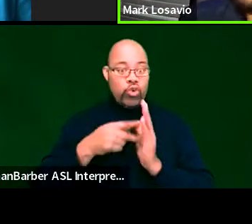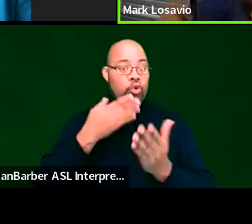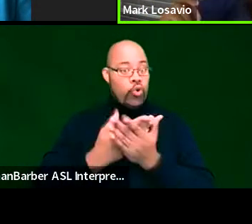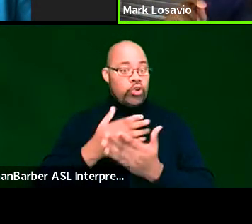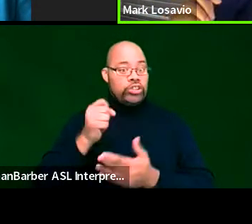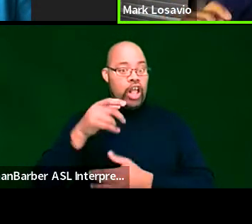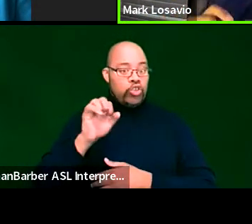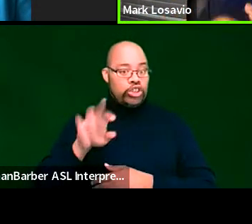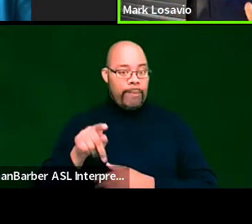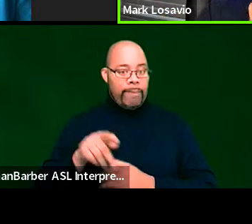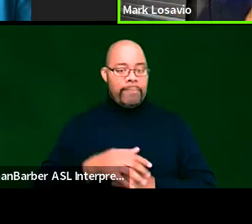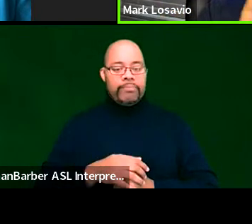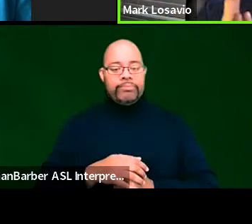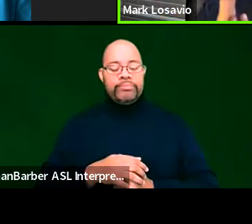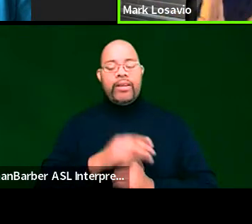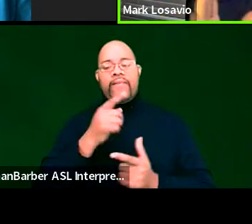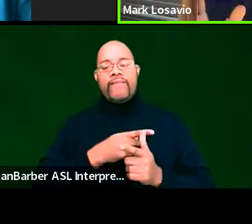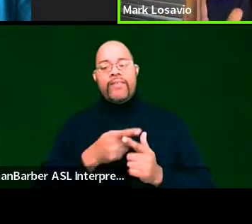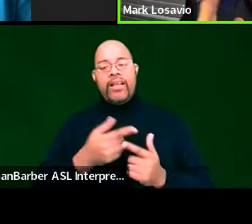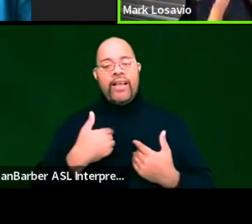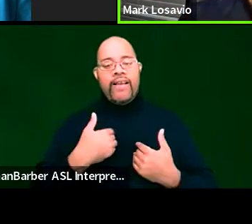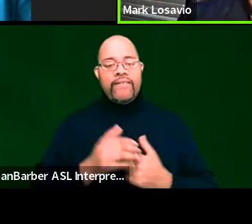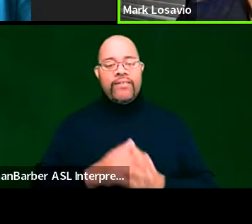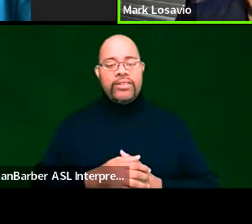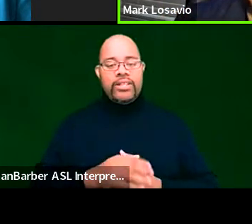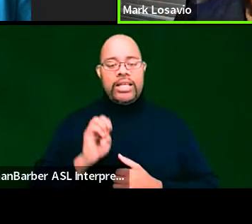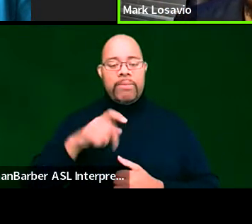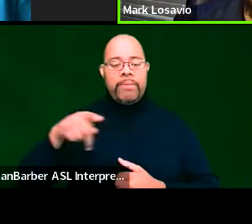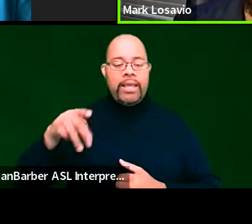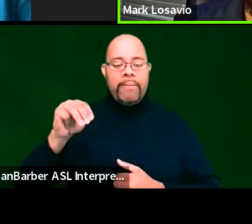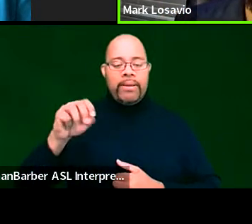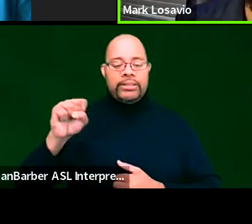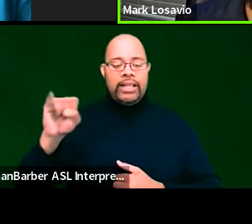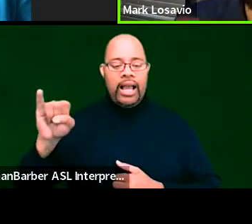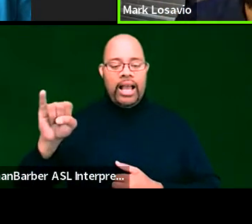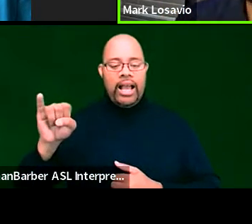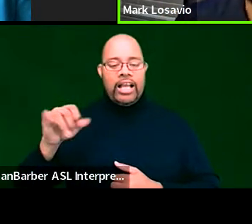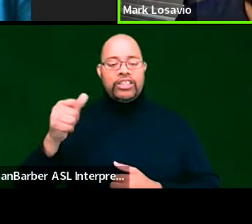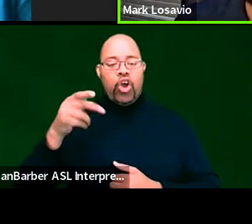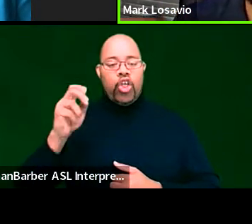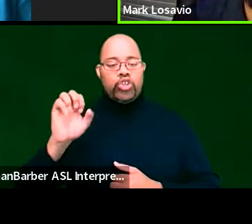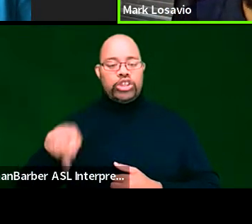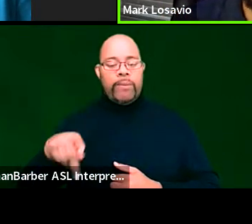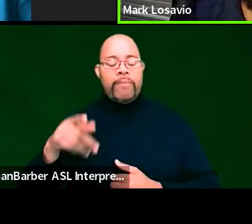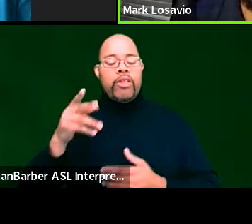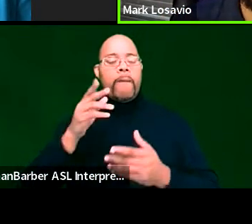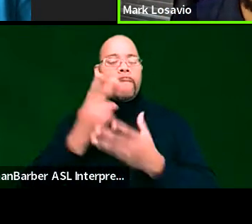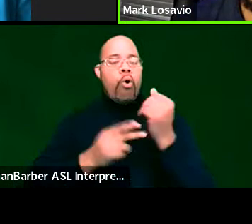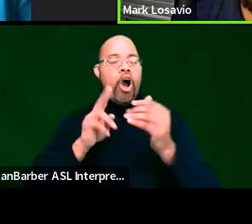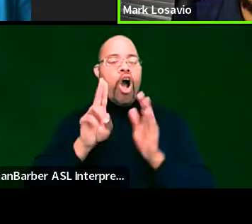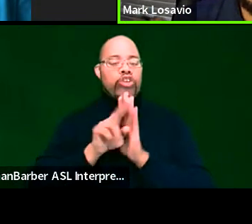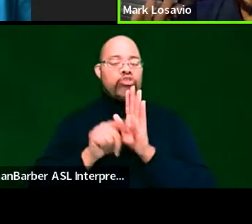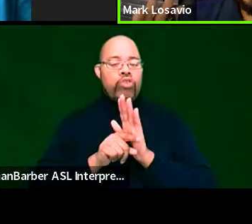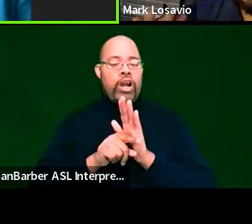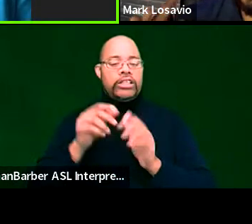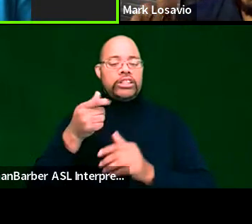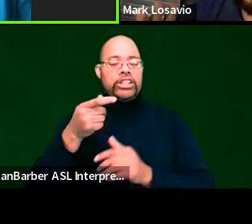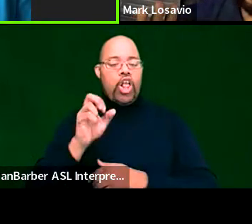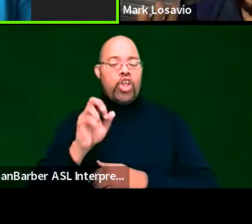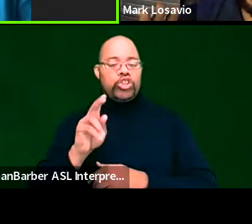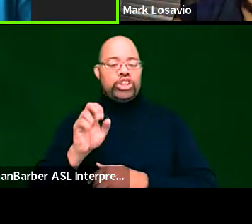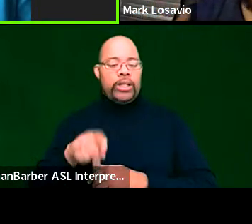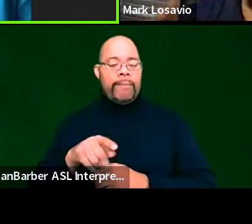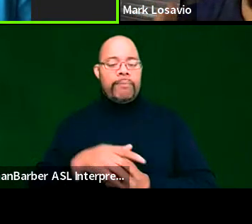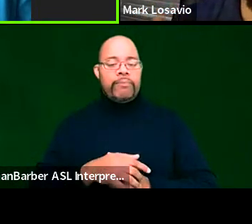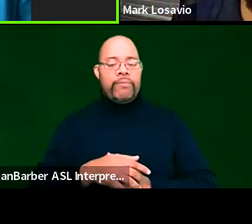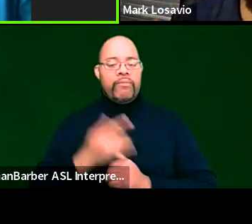scholarship. And then there's the EPP MSI scholarship. Those are both undergraduate scholarships for, I think, if